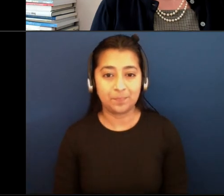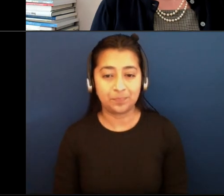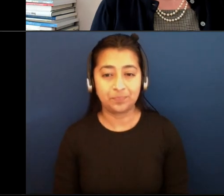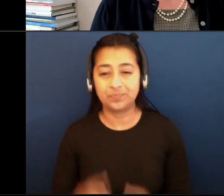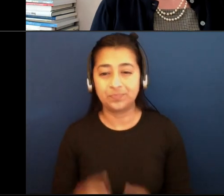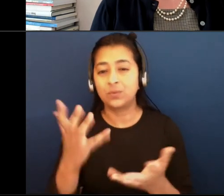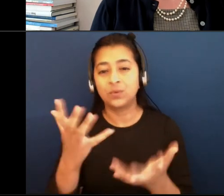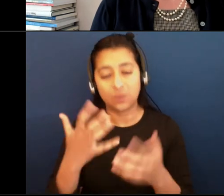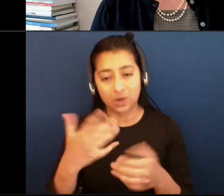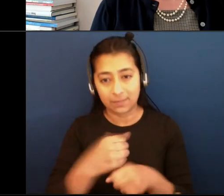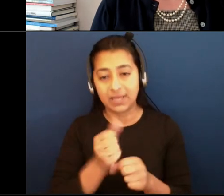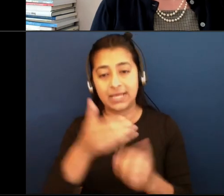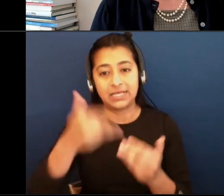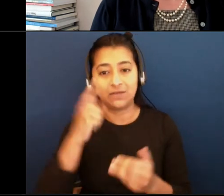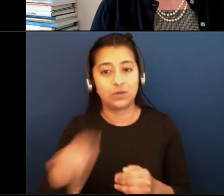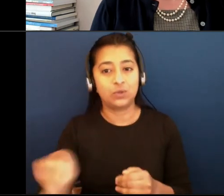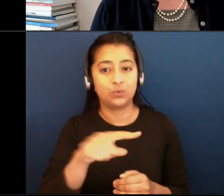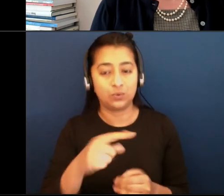easier to submit